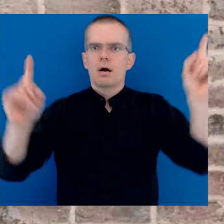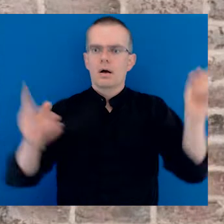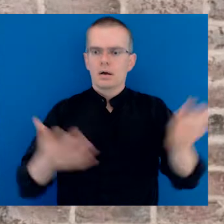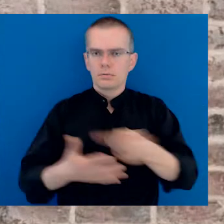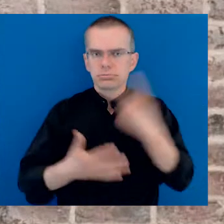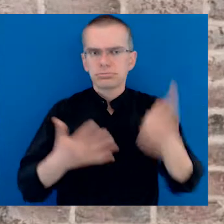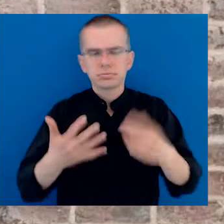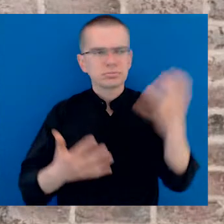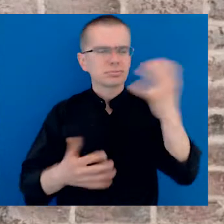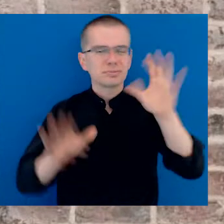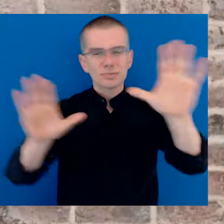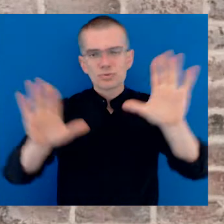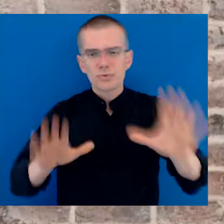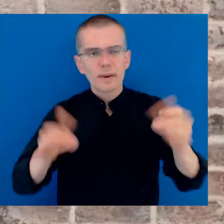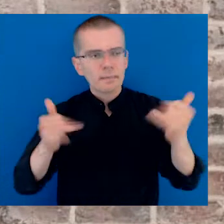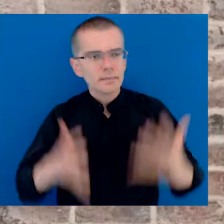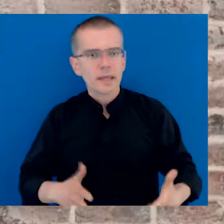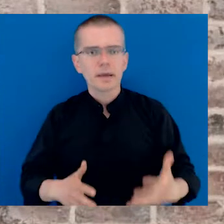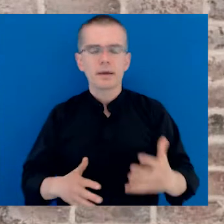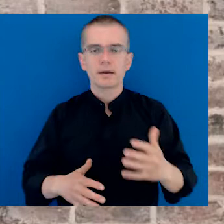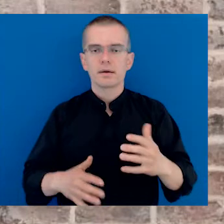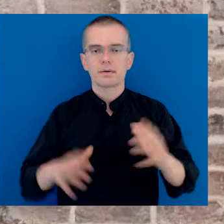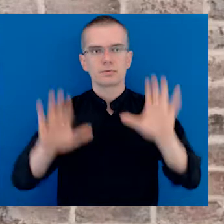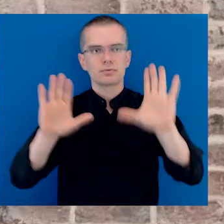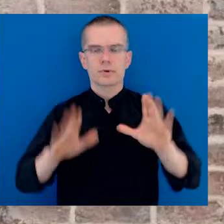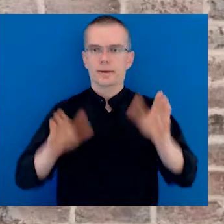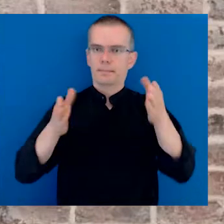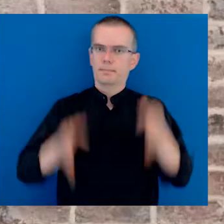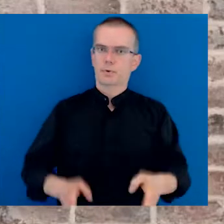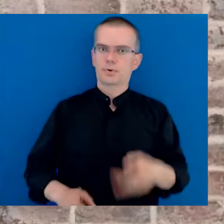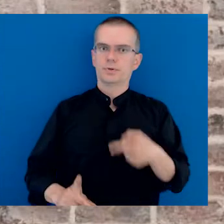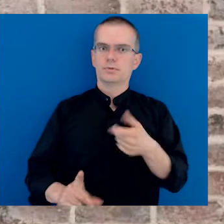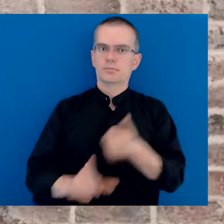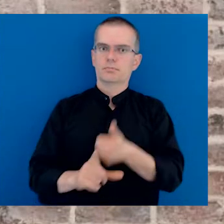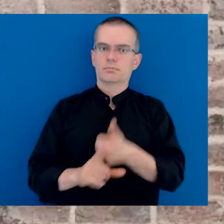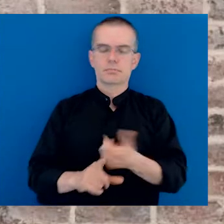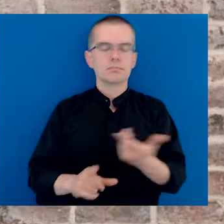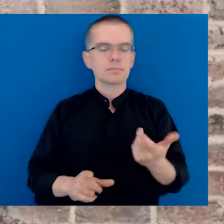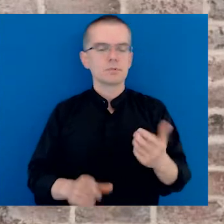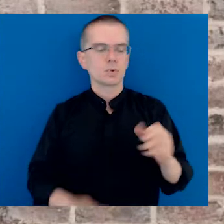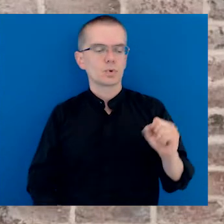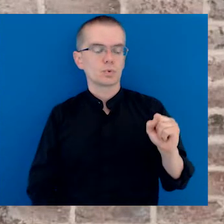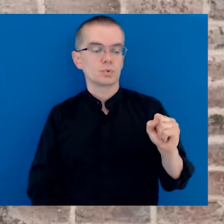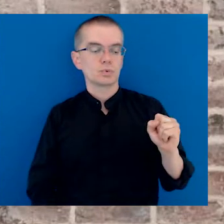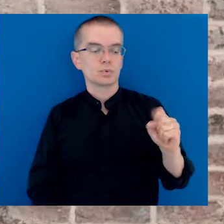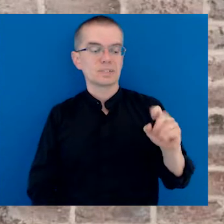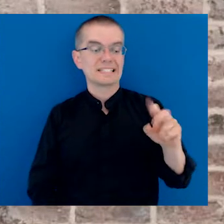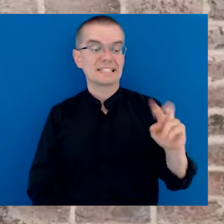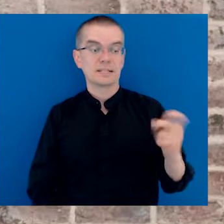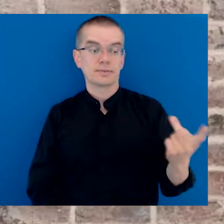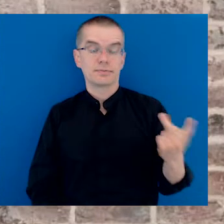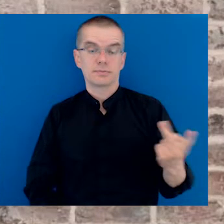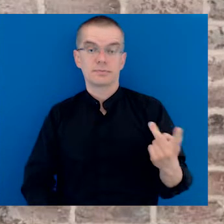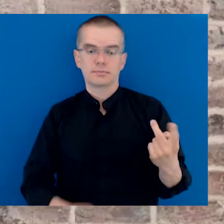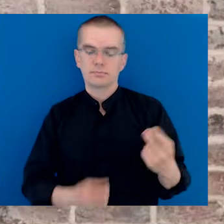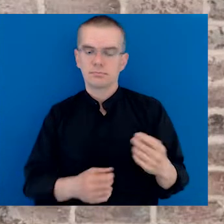accomplished and what a great player he was and a great human being. And Steve, and I'm supporting this, started a letter